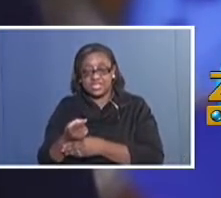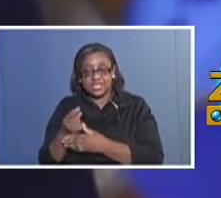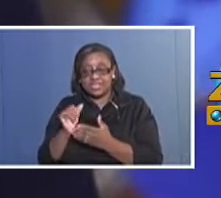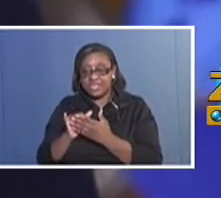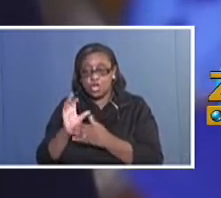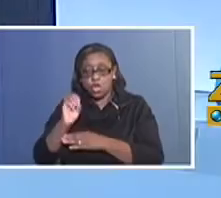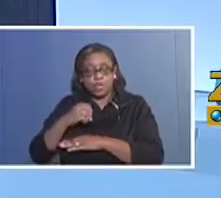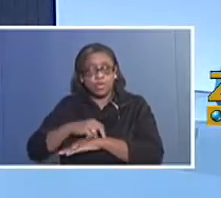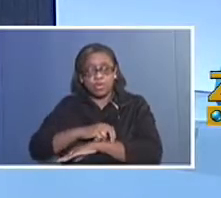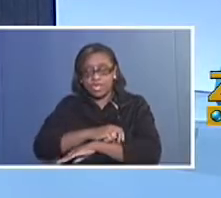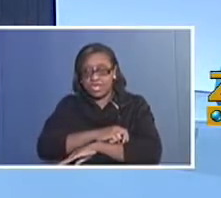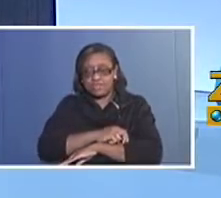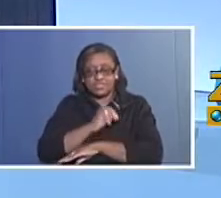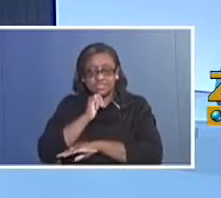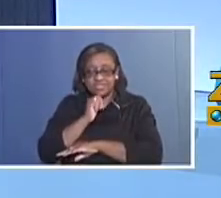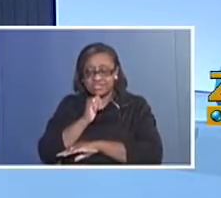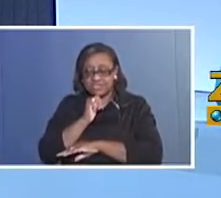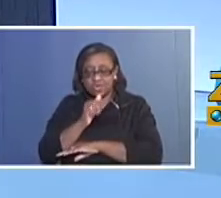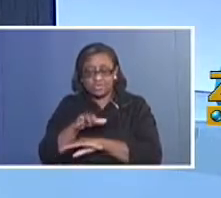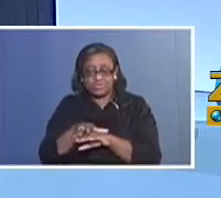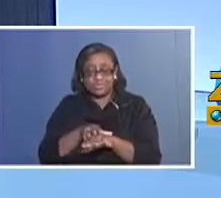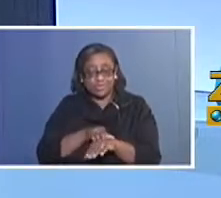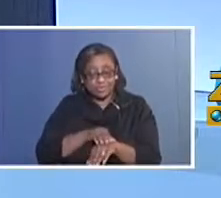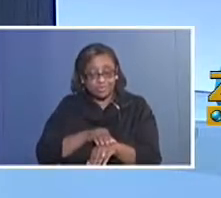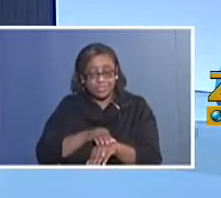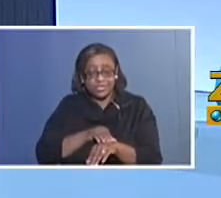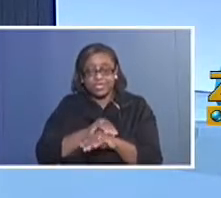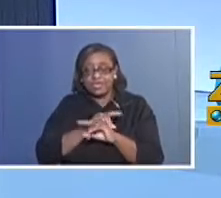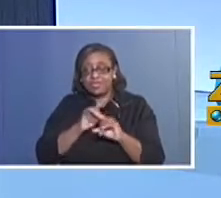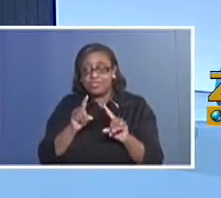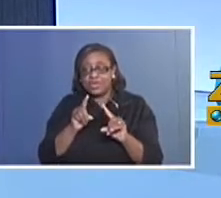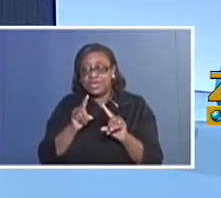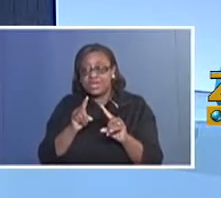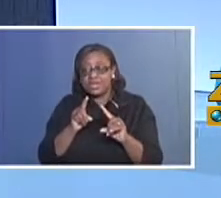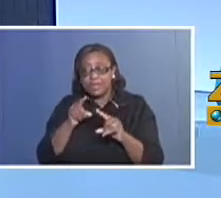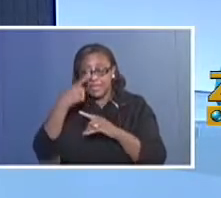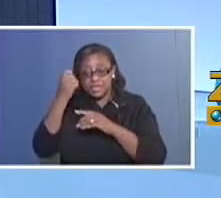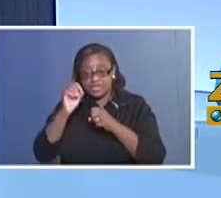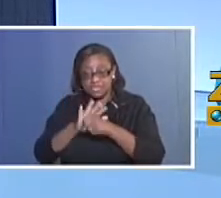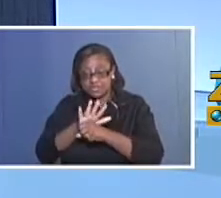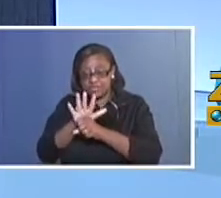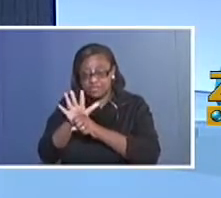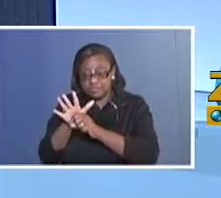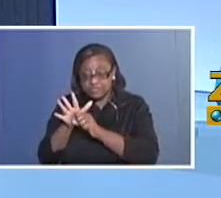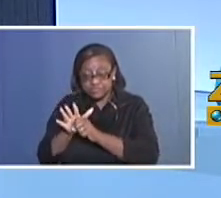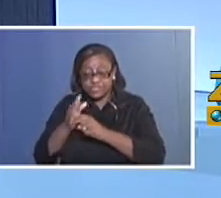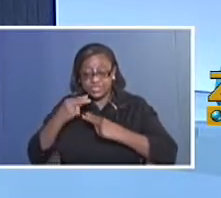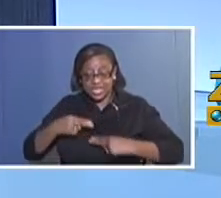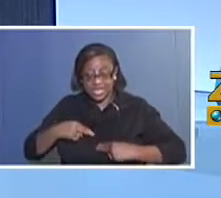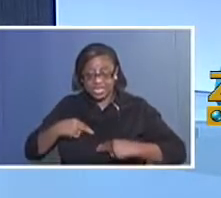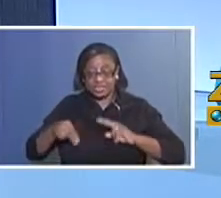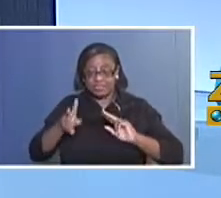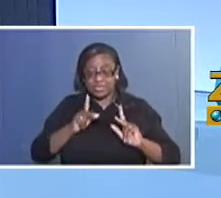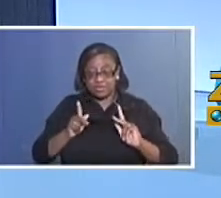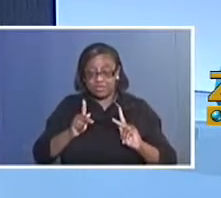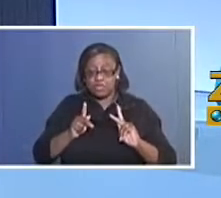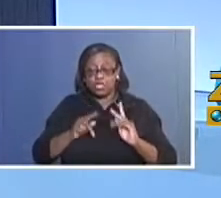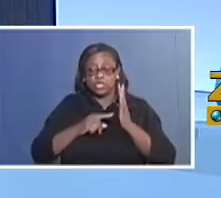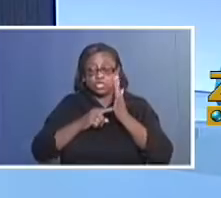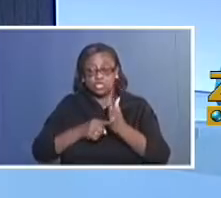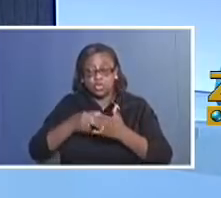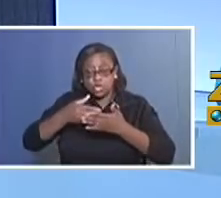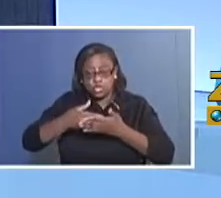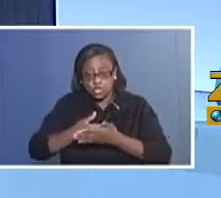Omicron wave. Now, Powell has closely tracked COVID's impact on the region's healthcare workers, releasing a new report